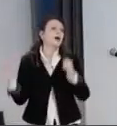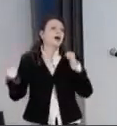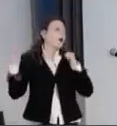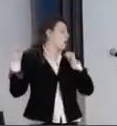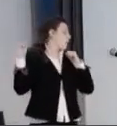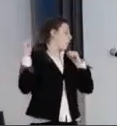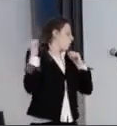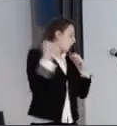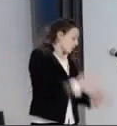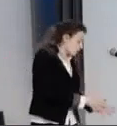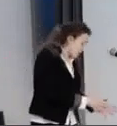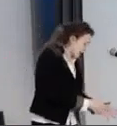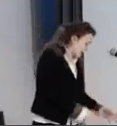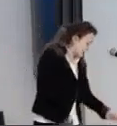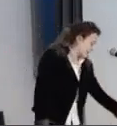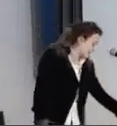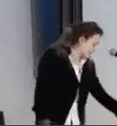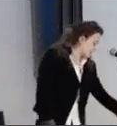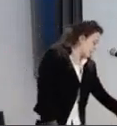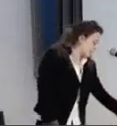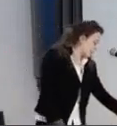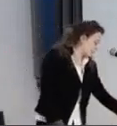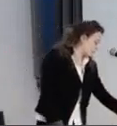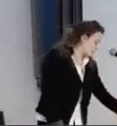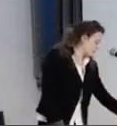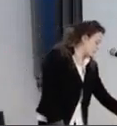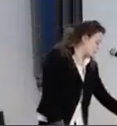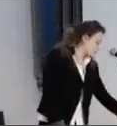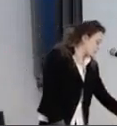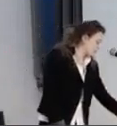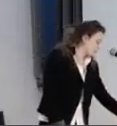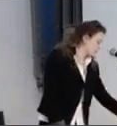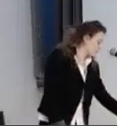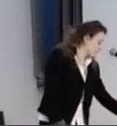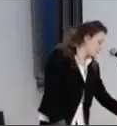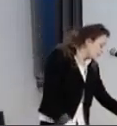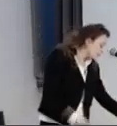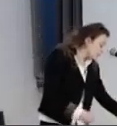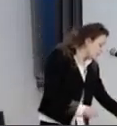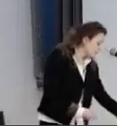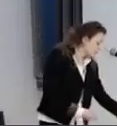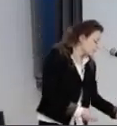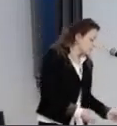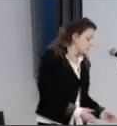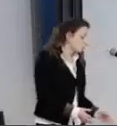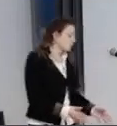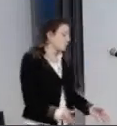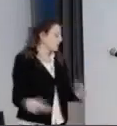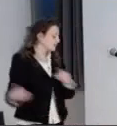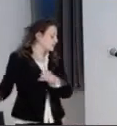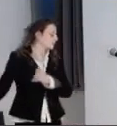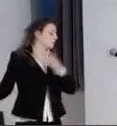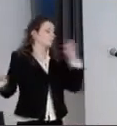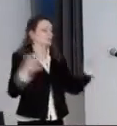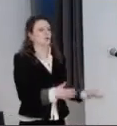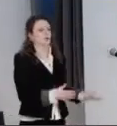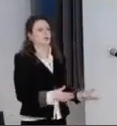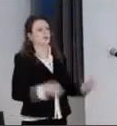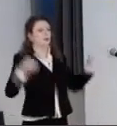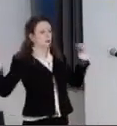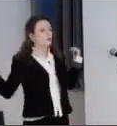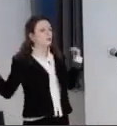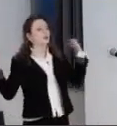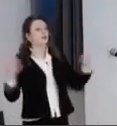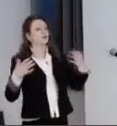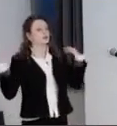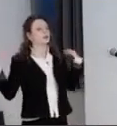version. What you're smelling is, I mean, I bought it relatively recently, so it might be a relatively recent version, but I've smelled the previous versions